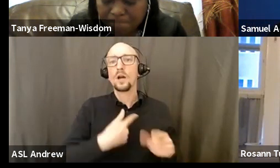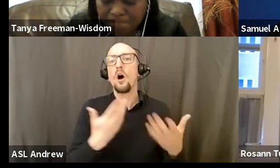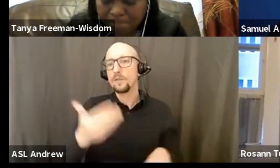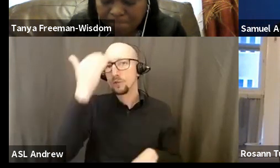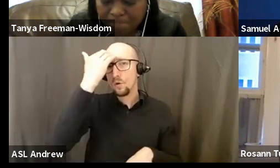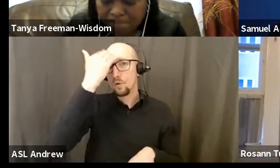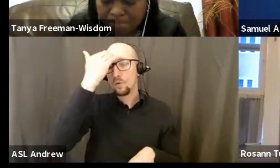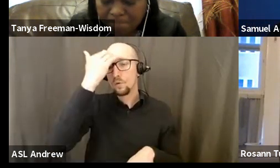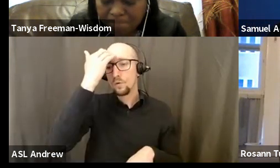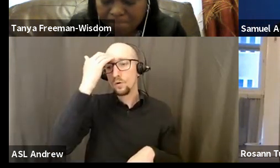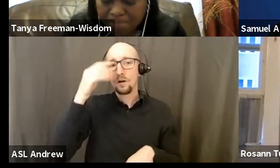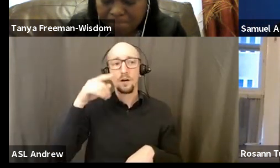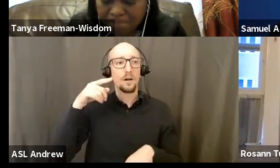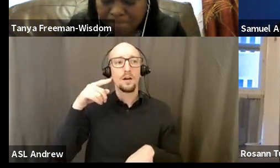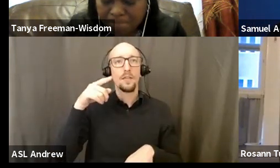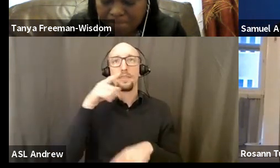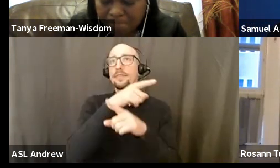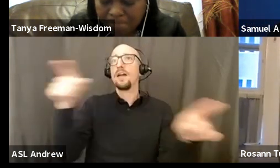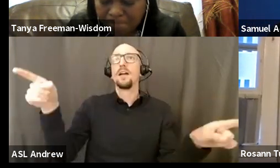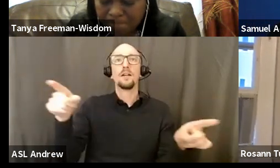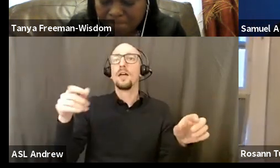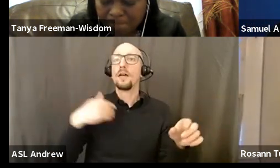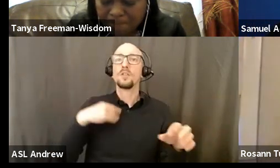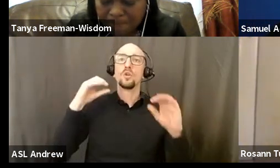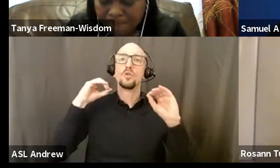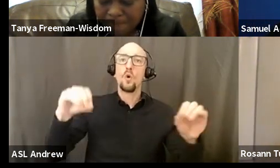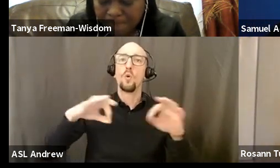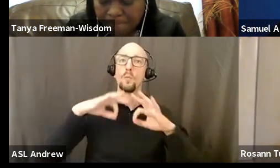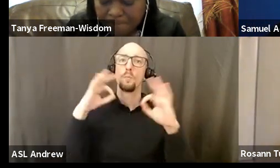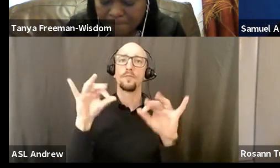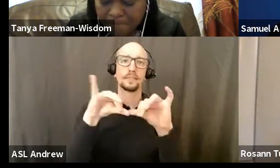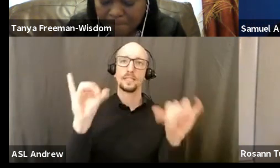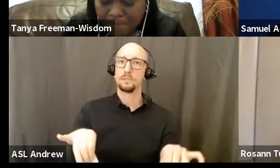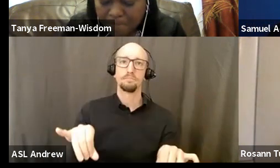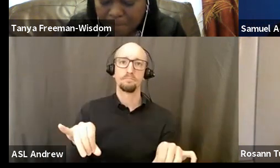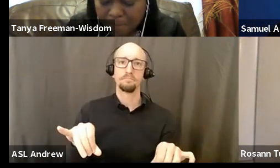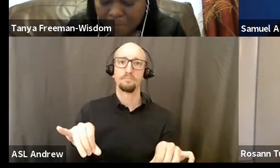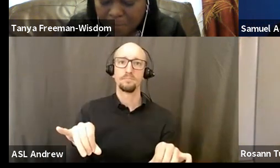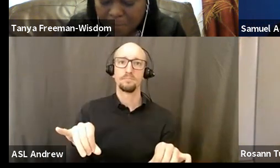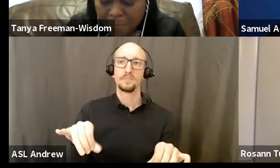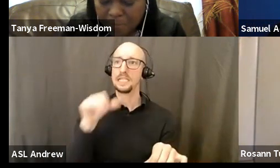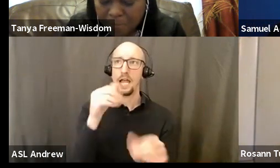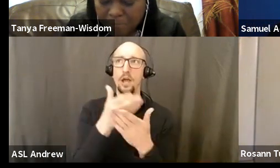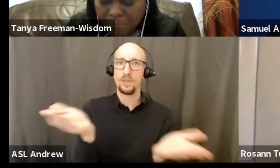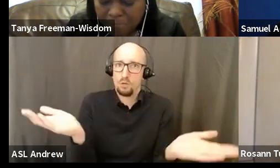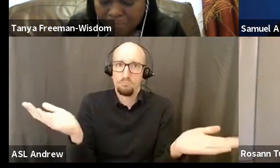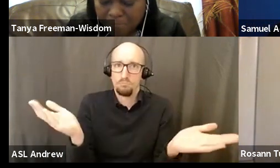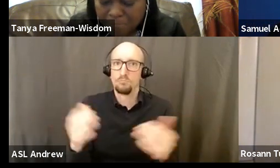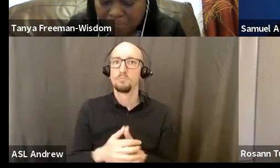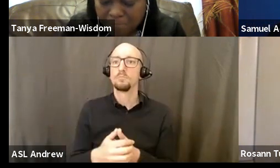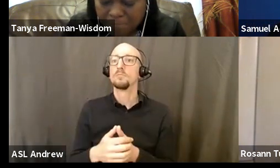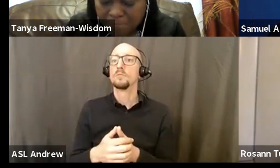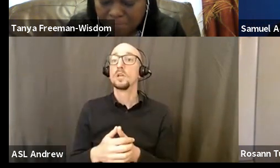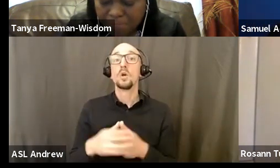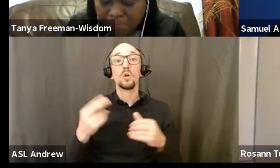there isn't a perfect system out there one way or the other. To me, the use of an